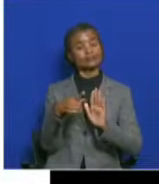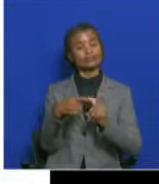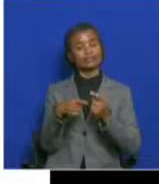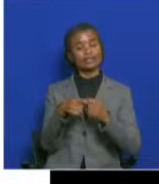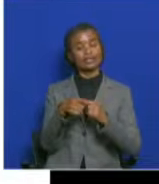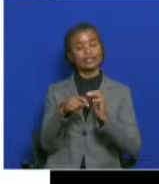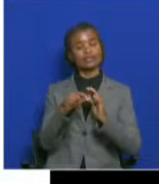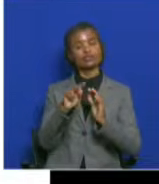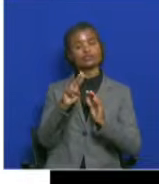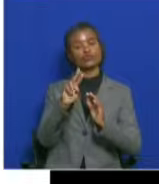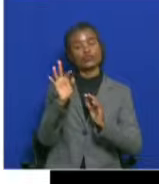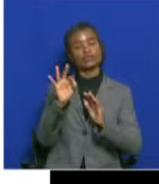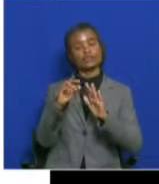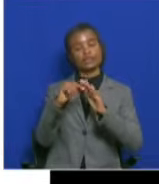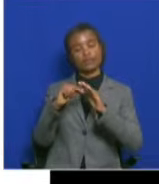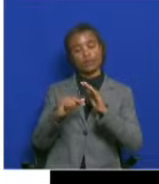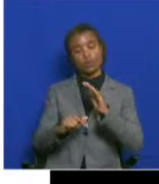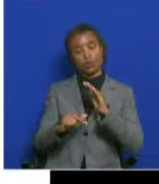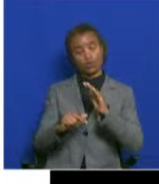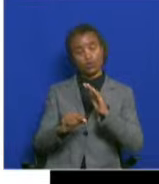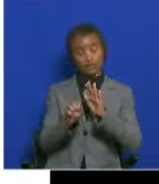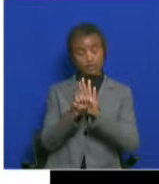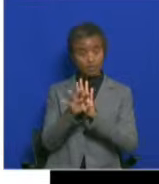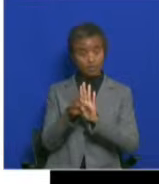And if you go below the chats,